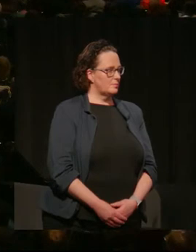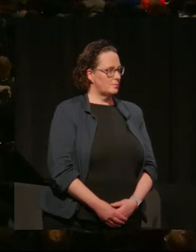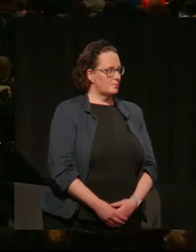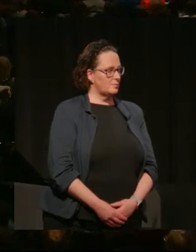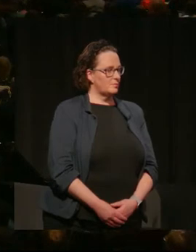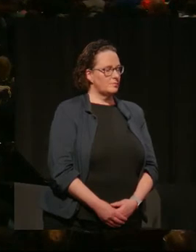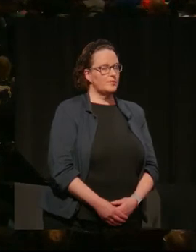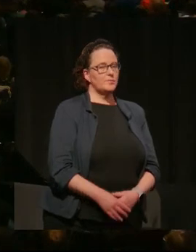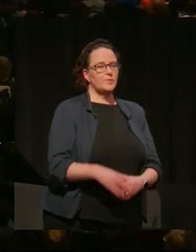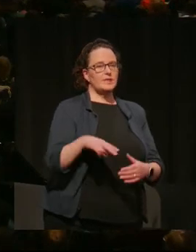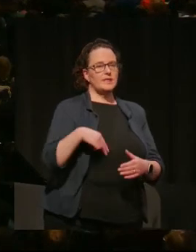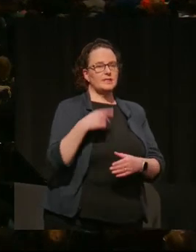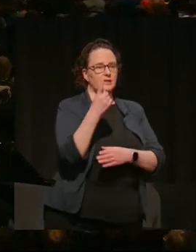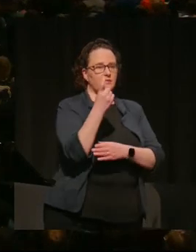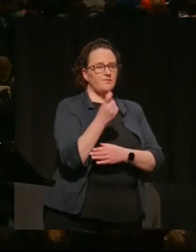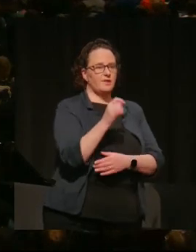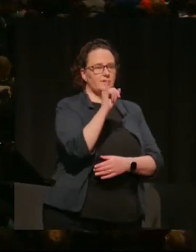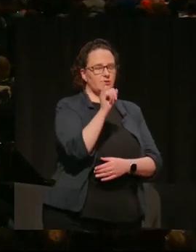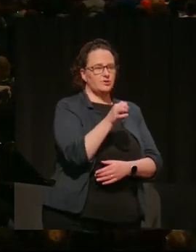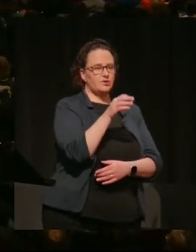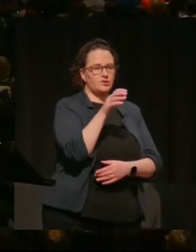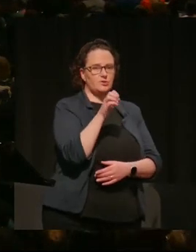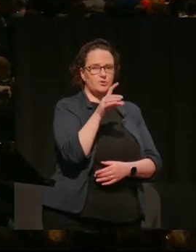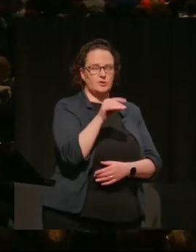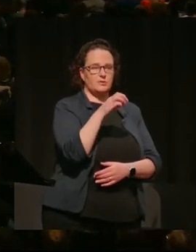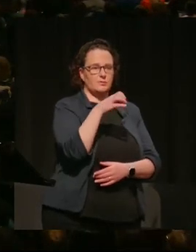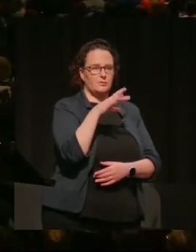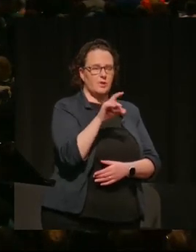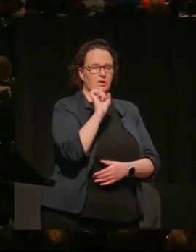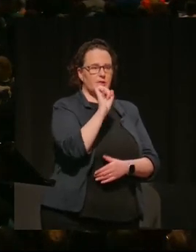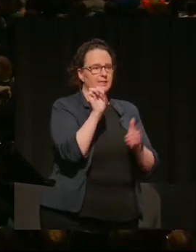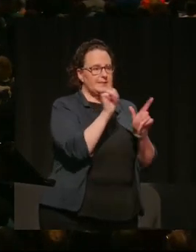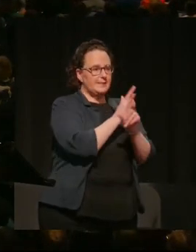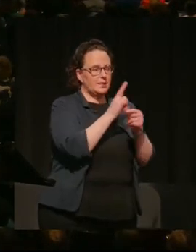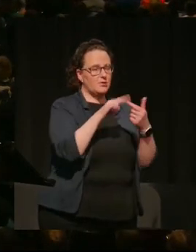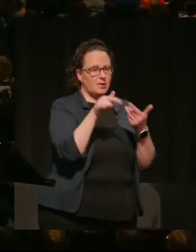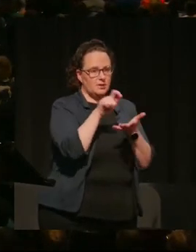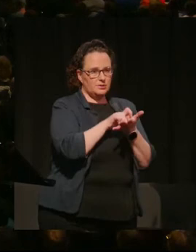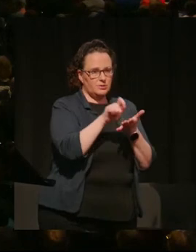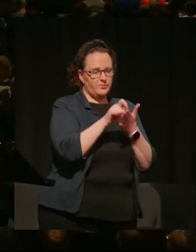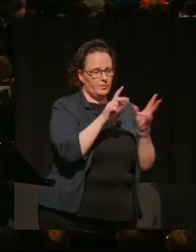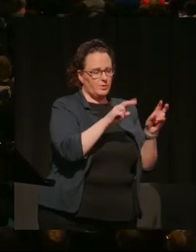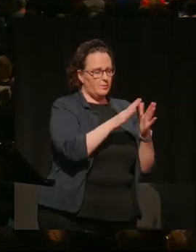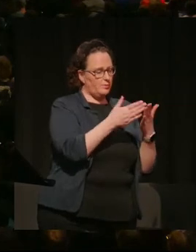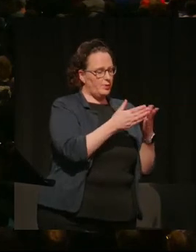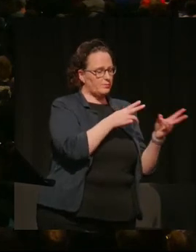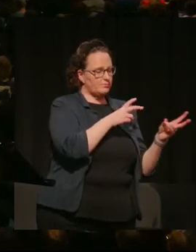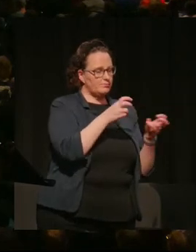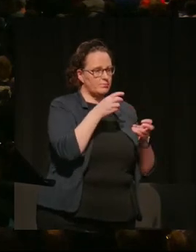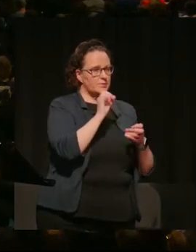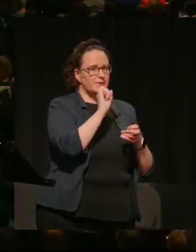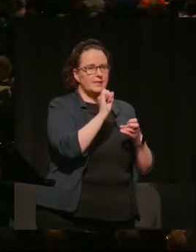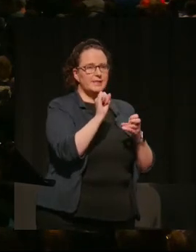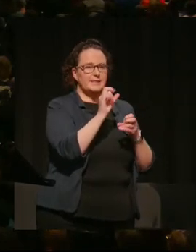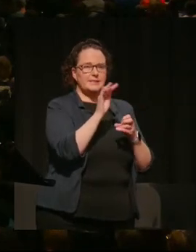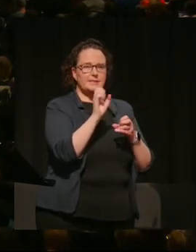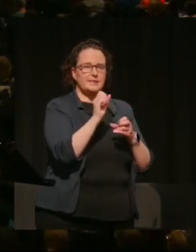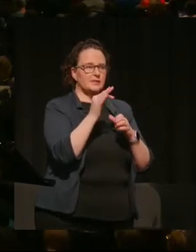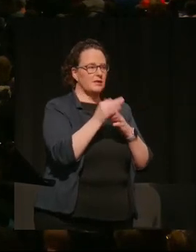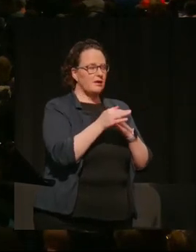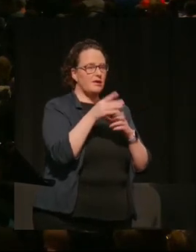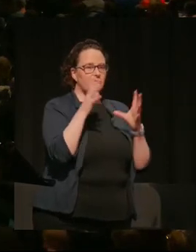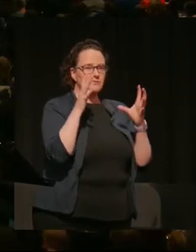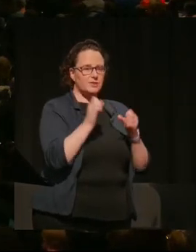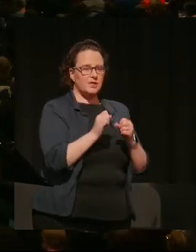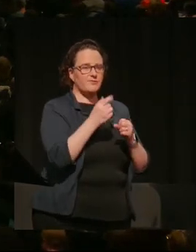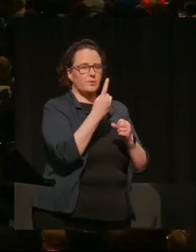I invite Judith Mock, classical singer and author, to read from her book, The State of Dark, written in tribute to the